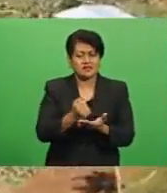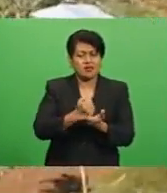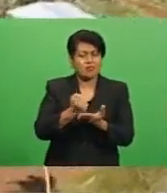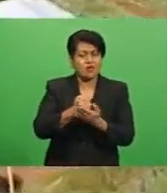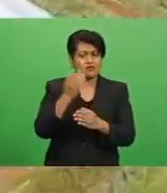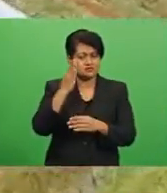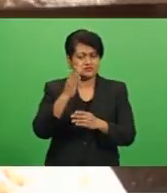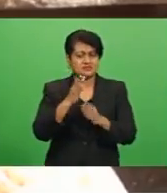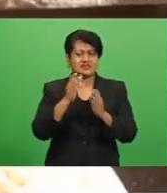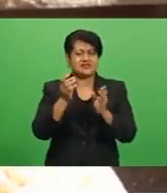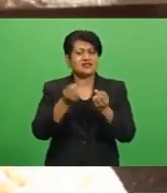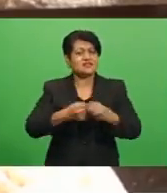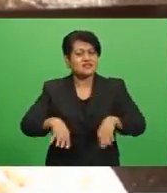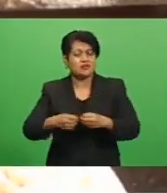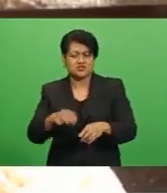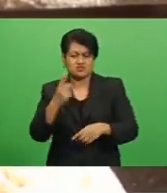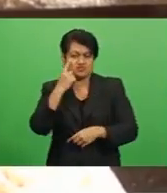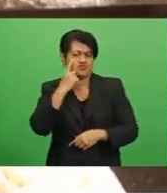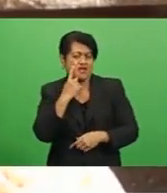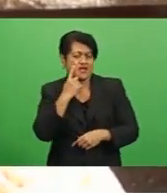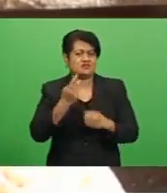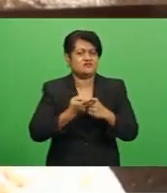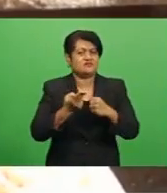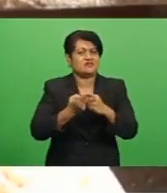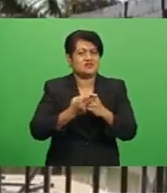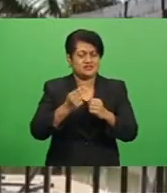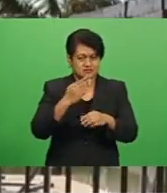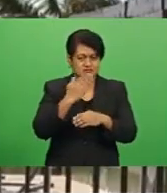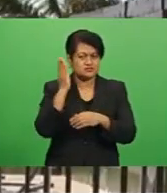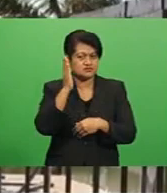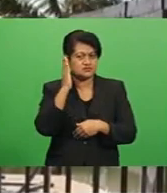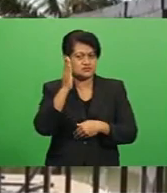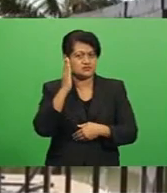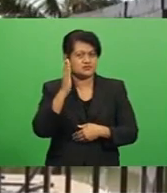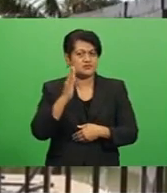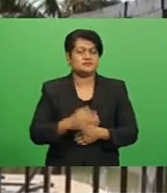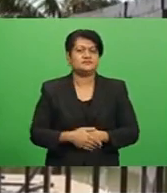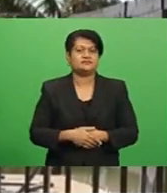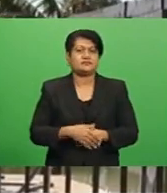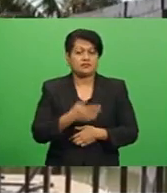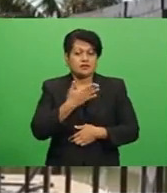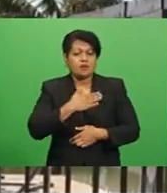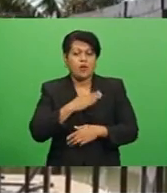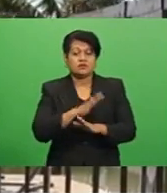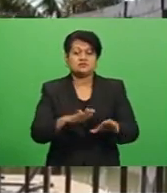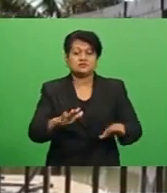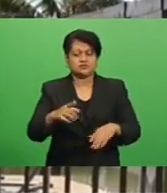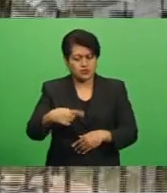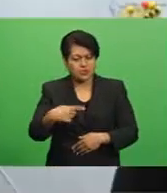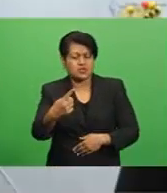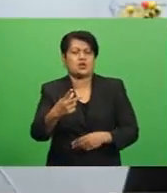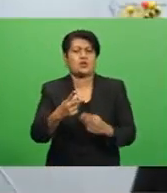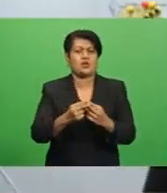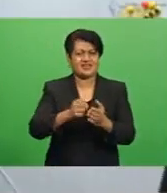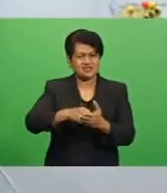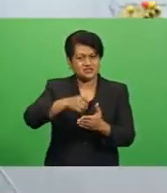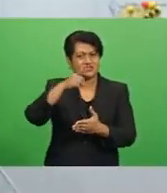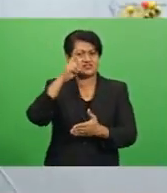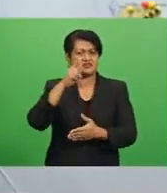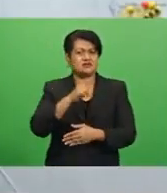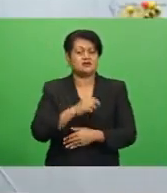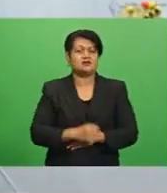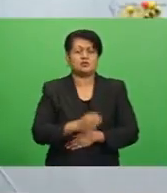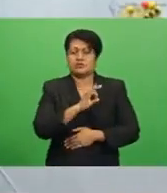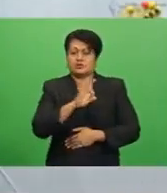out quick fix on some schools before school starts. She says they want children to continue with their education. We will not